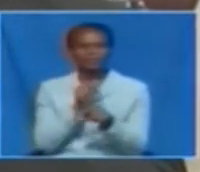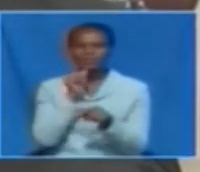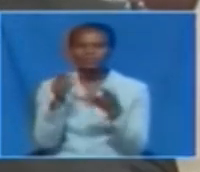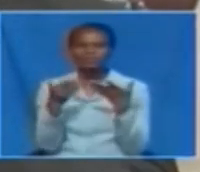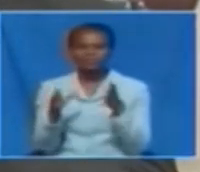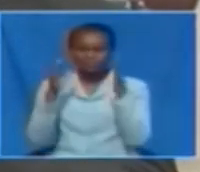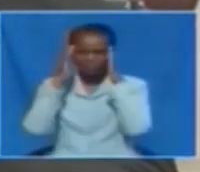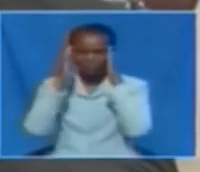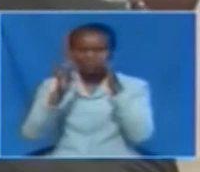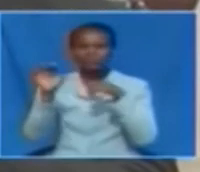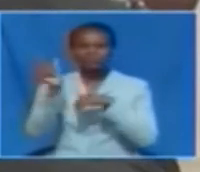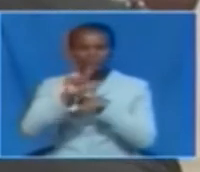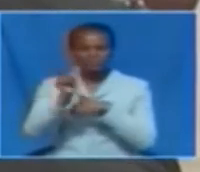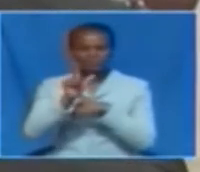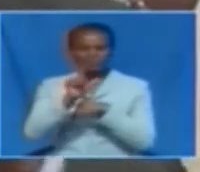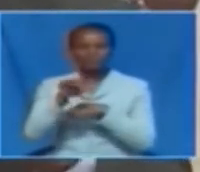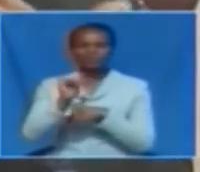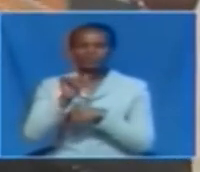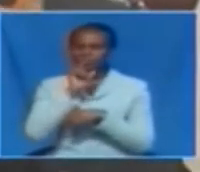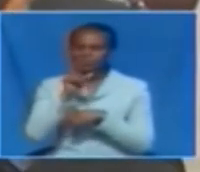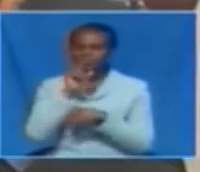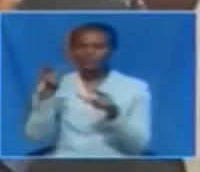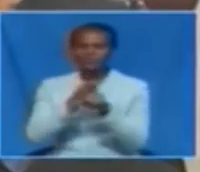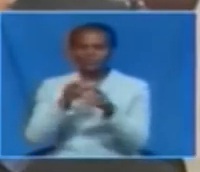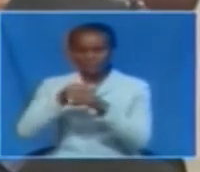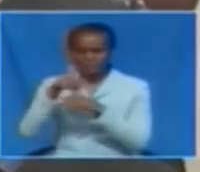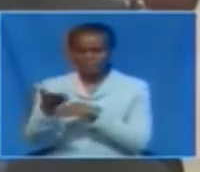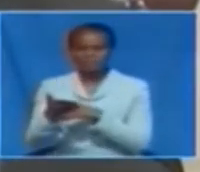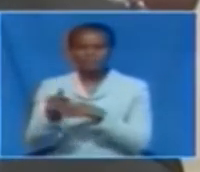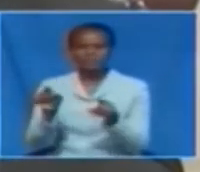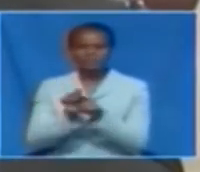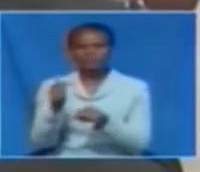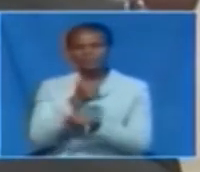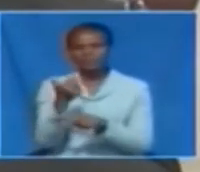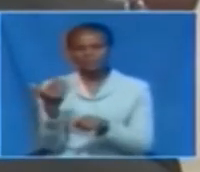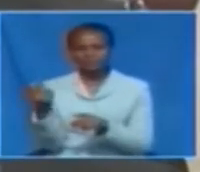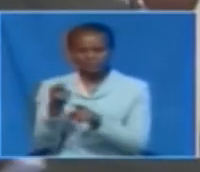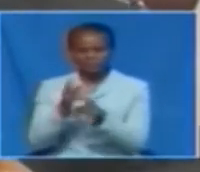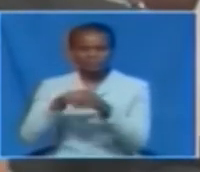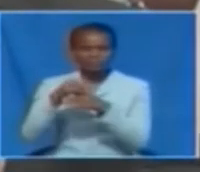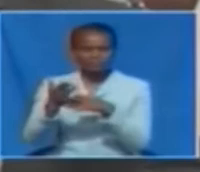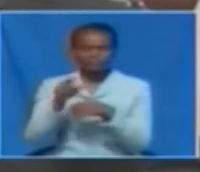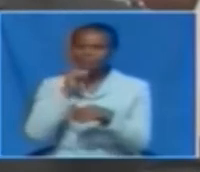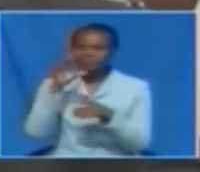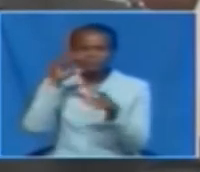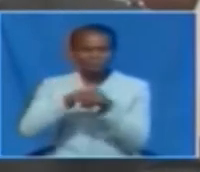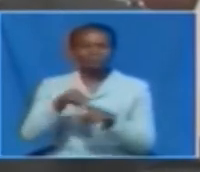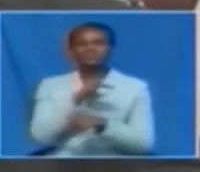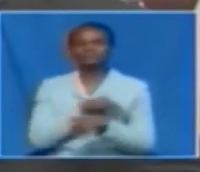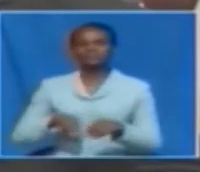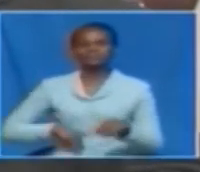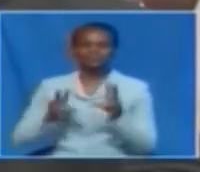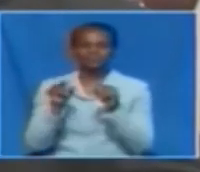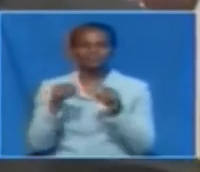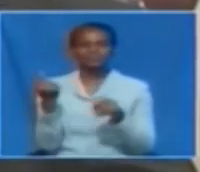focus. MMD, like I said, is being attacked from the outside. And anything that is coming from the outside and not from its membership is